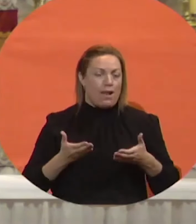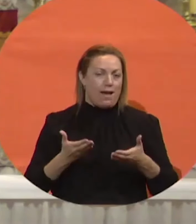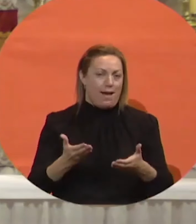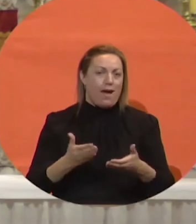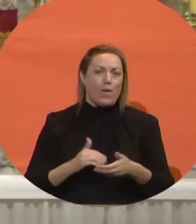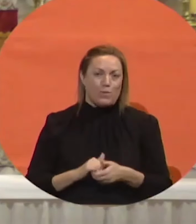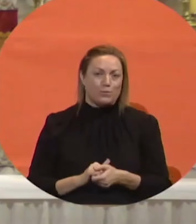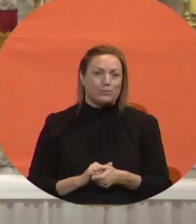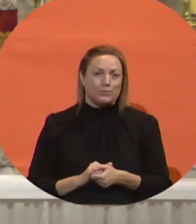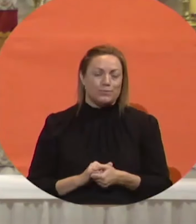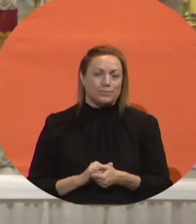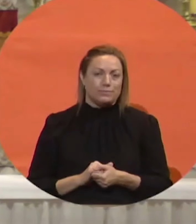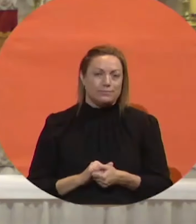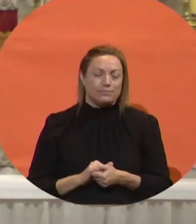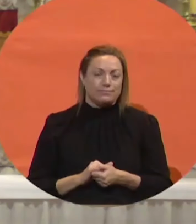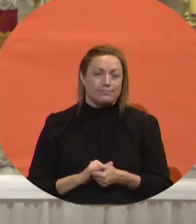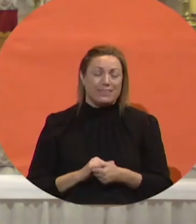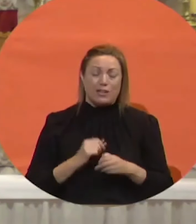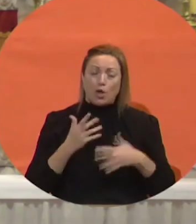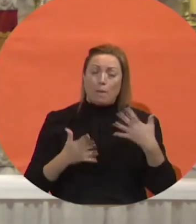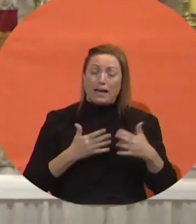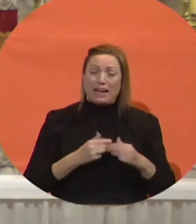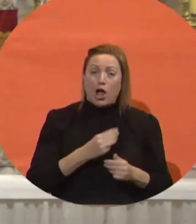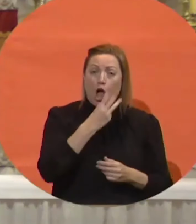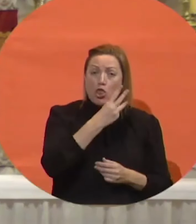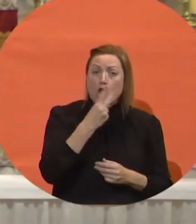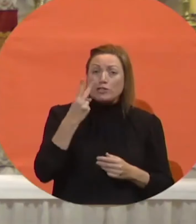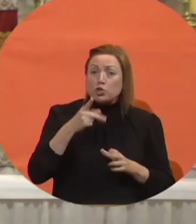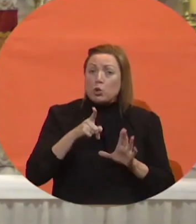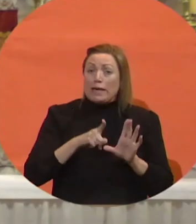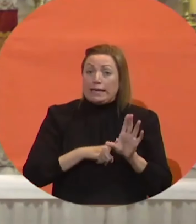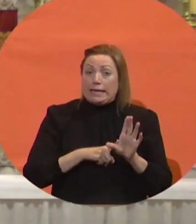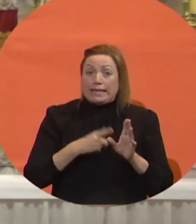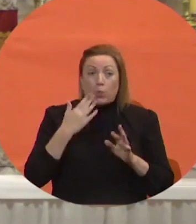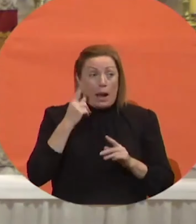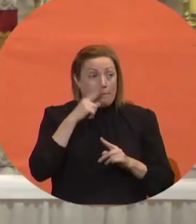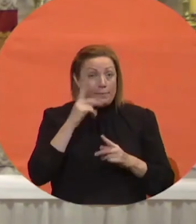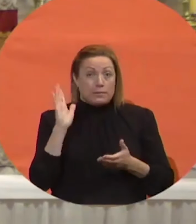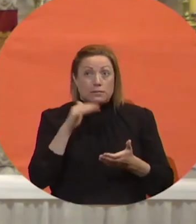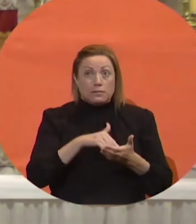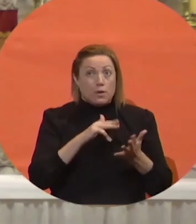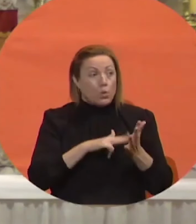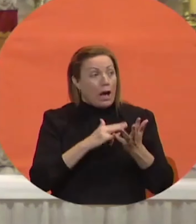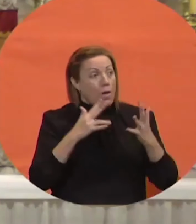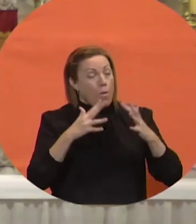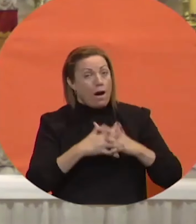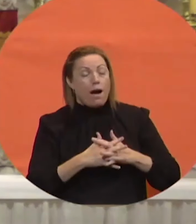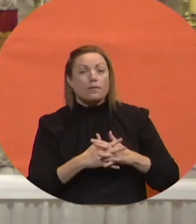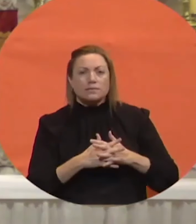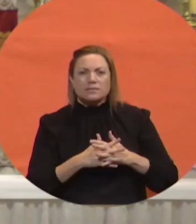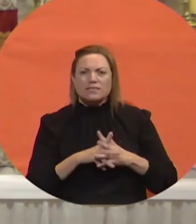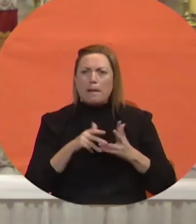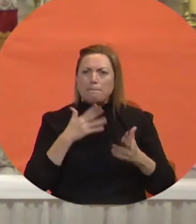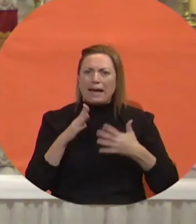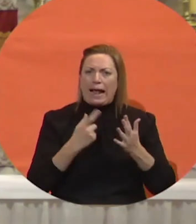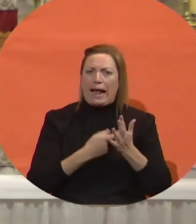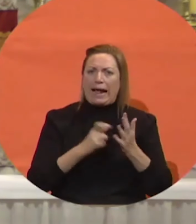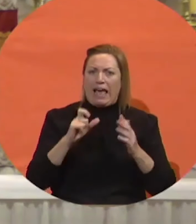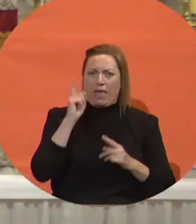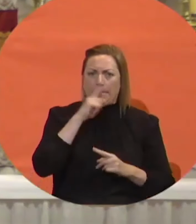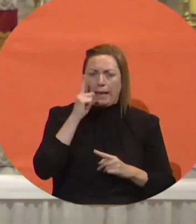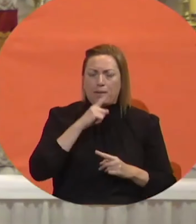Thus, for the first 32 years of settlement, the Catholic faithful had to struggle